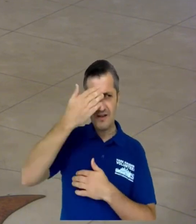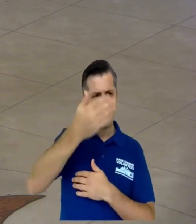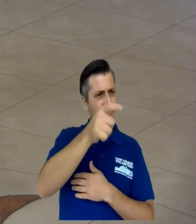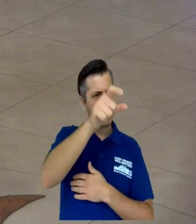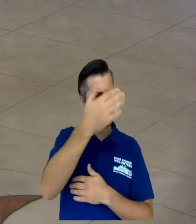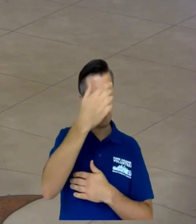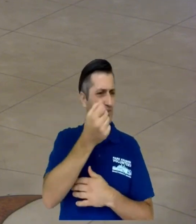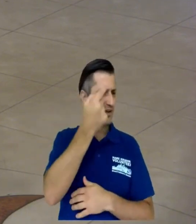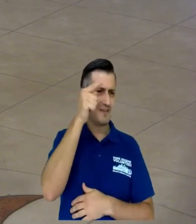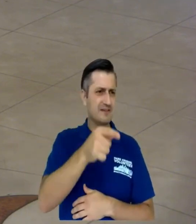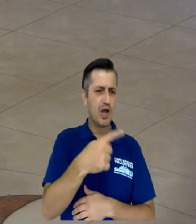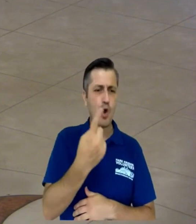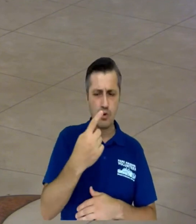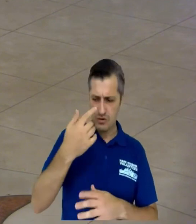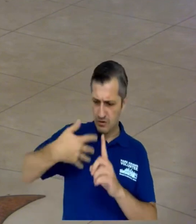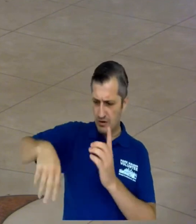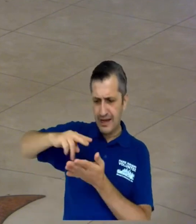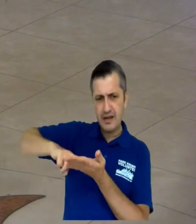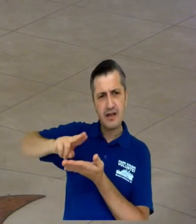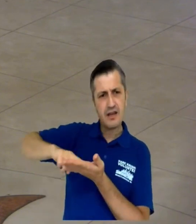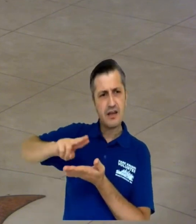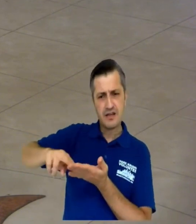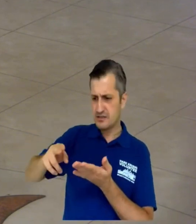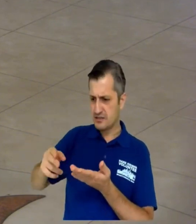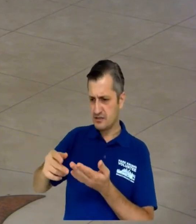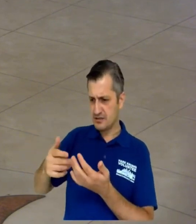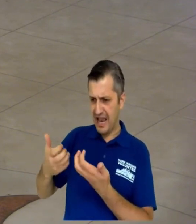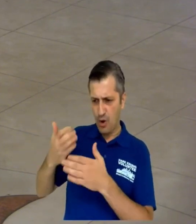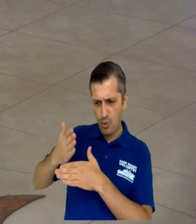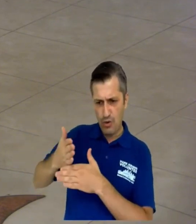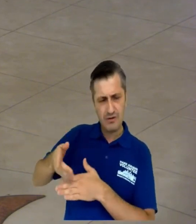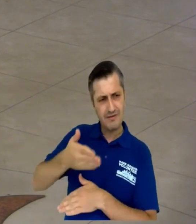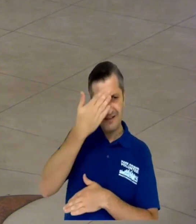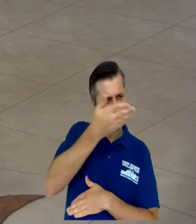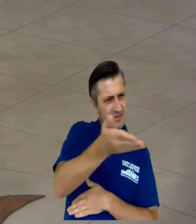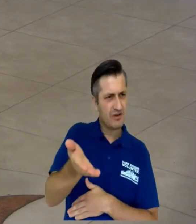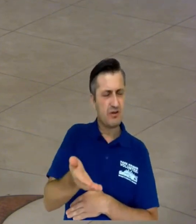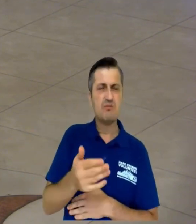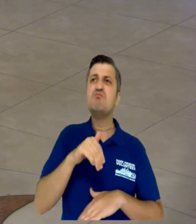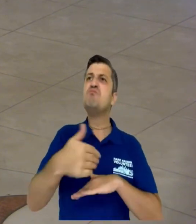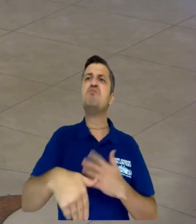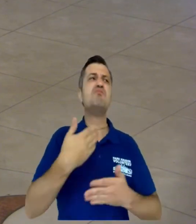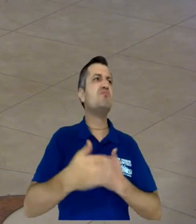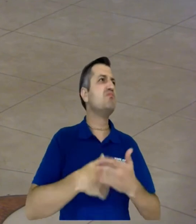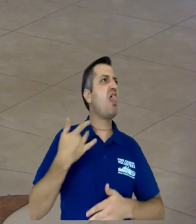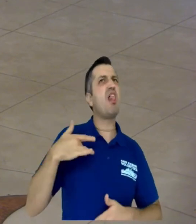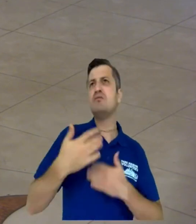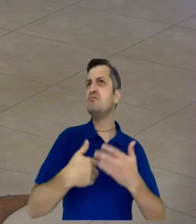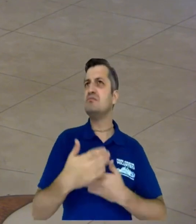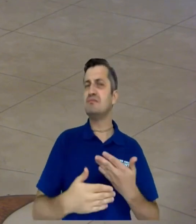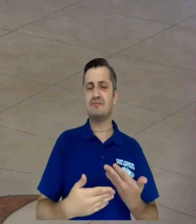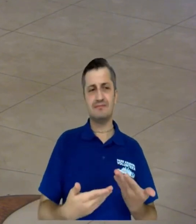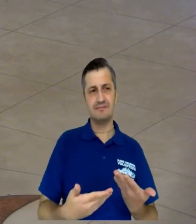this action. They just think that I am in control. So they're just accepting those things which are being provided to